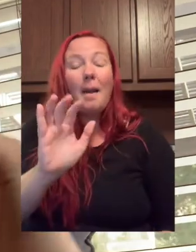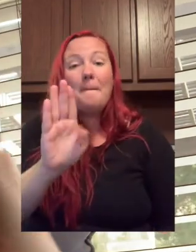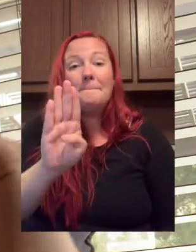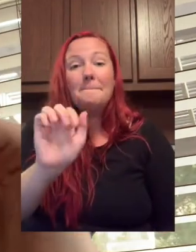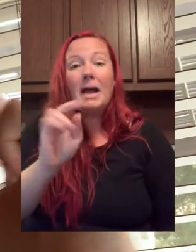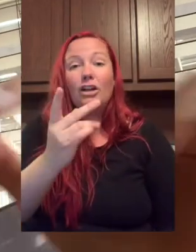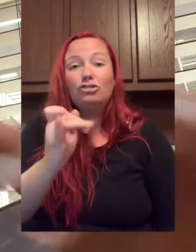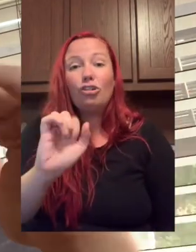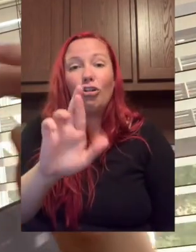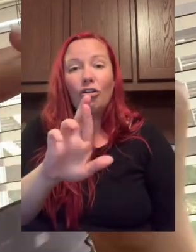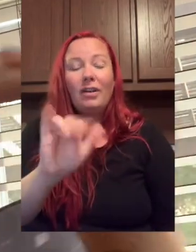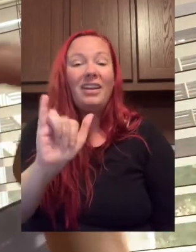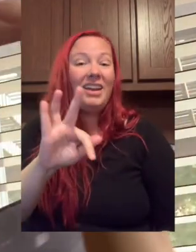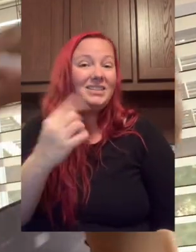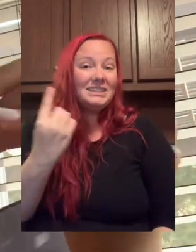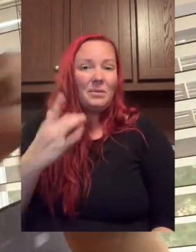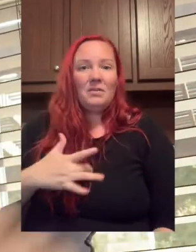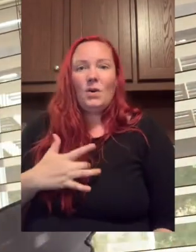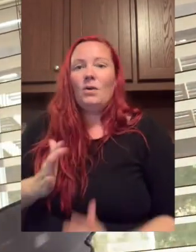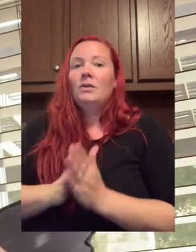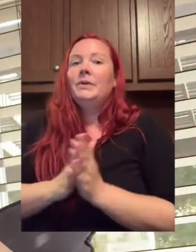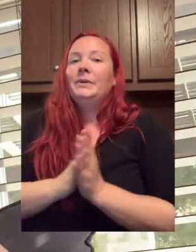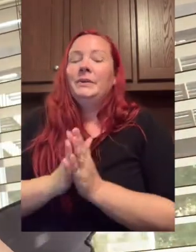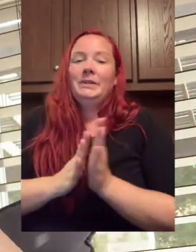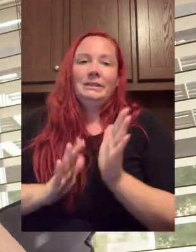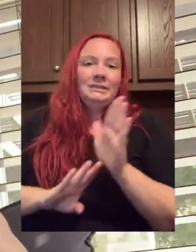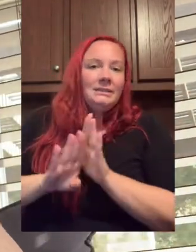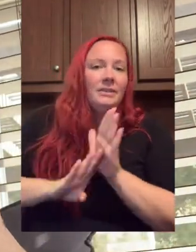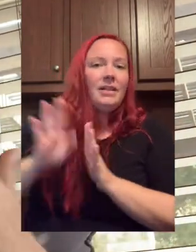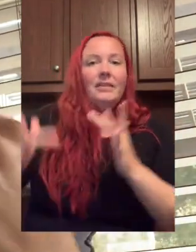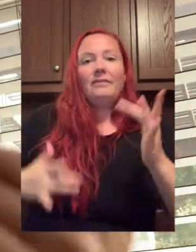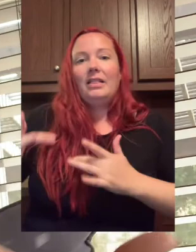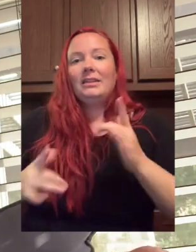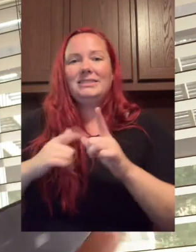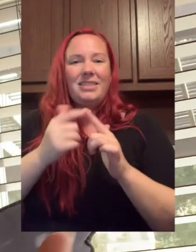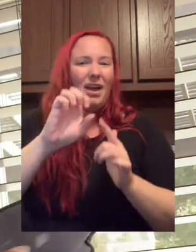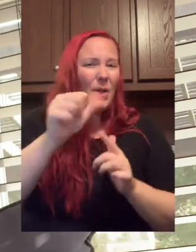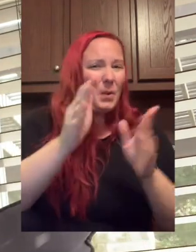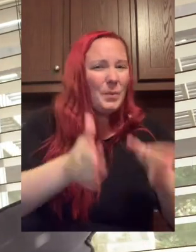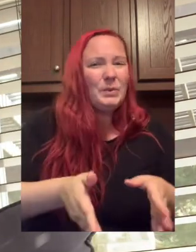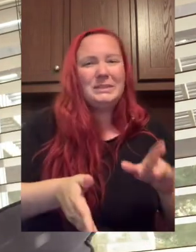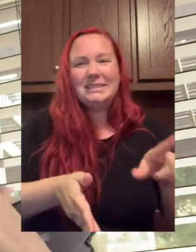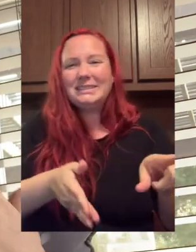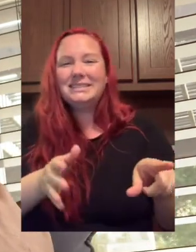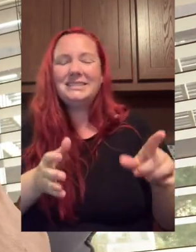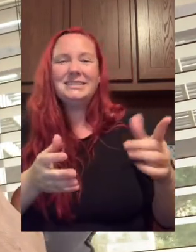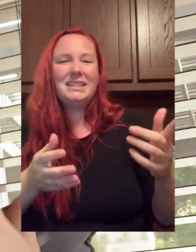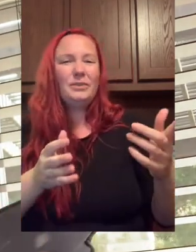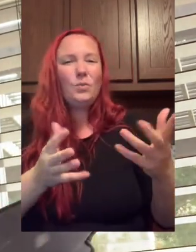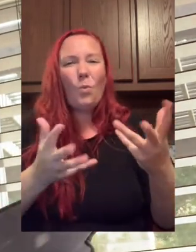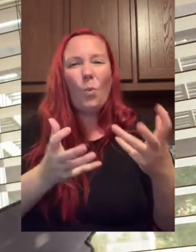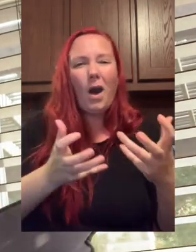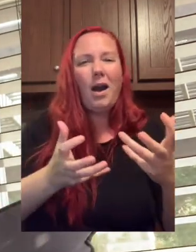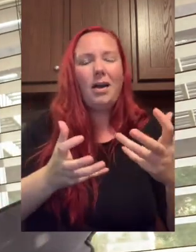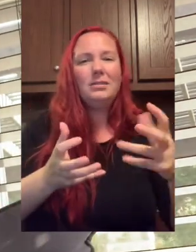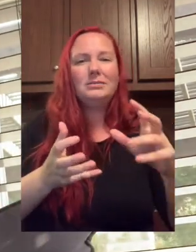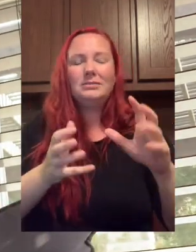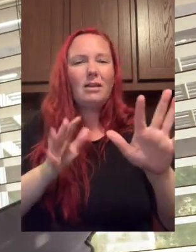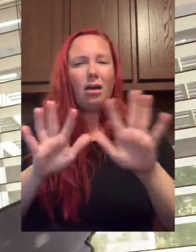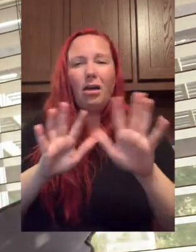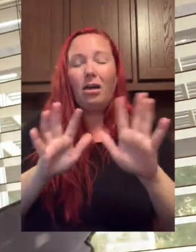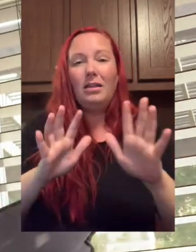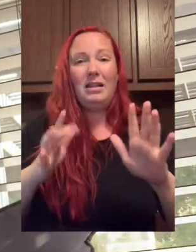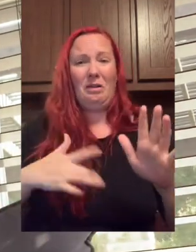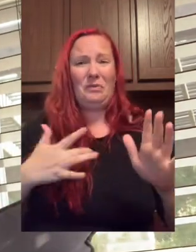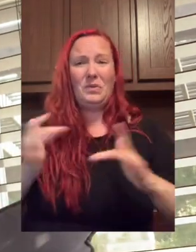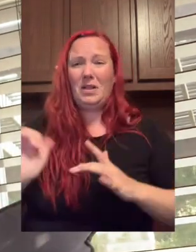our kids are exposed to all of the time. We watch it on TV shows regularly. We